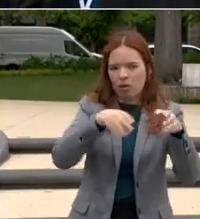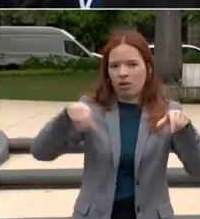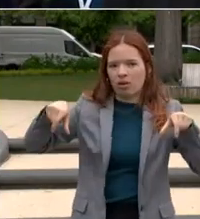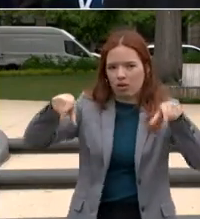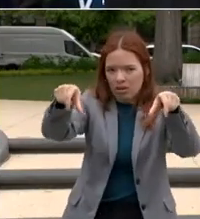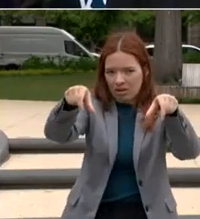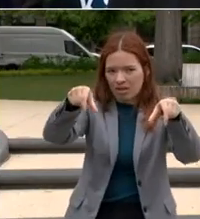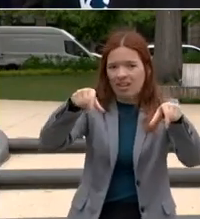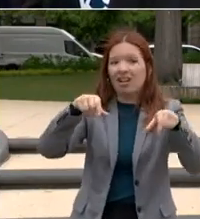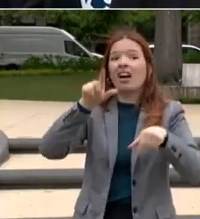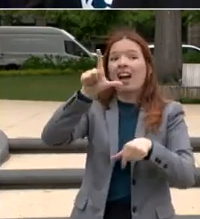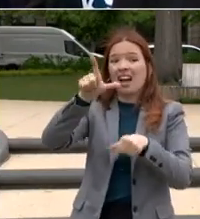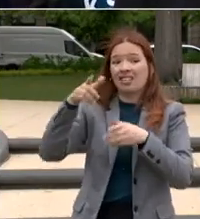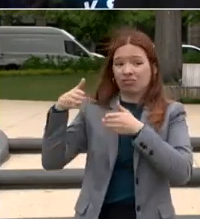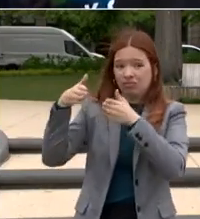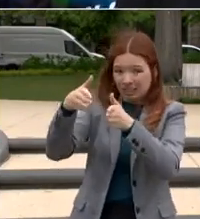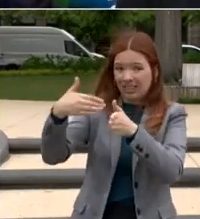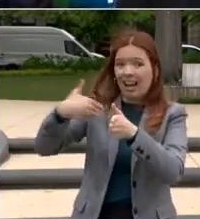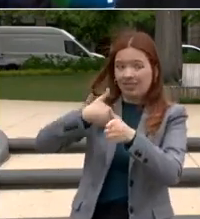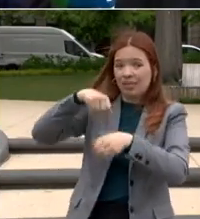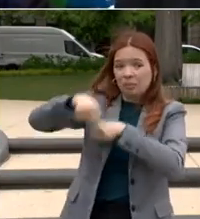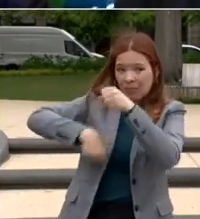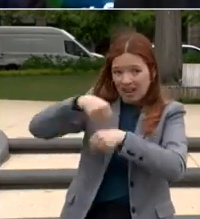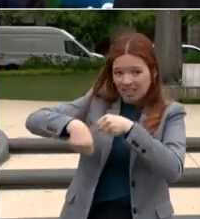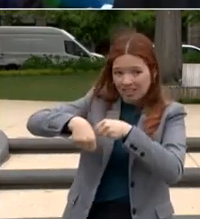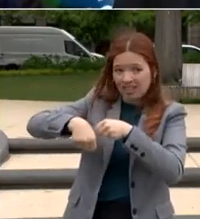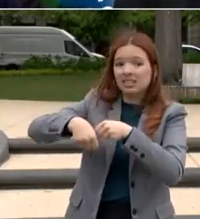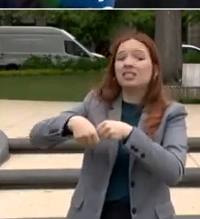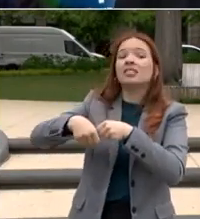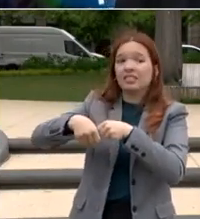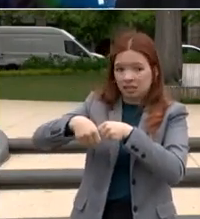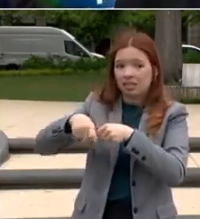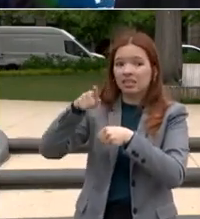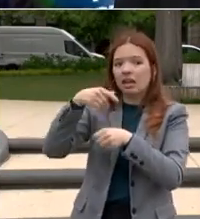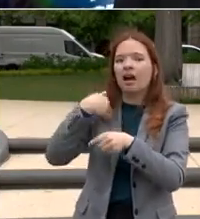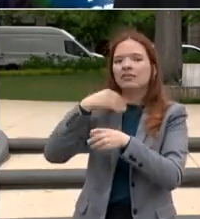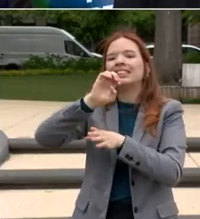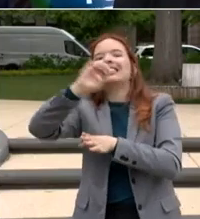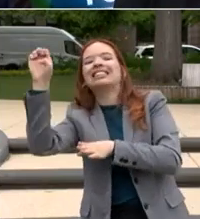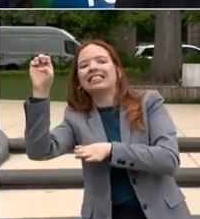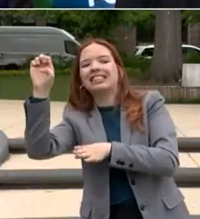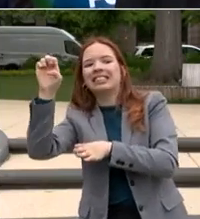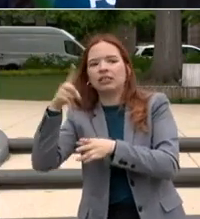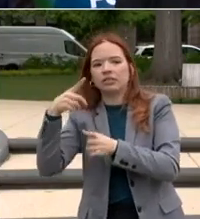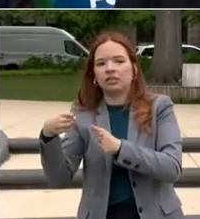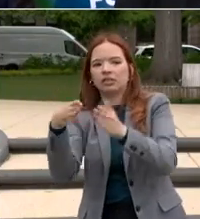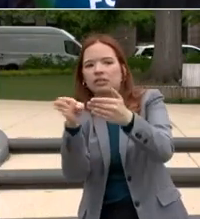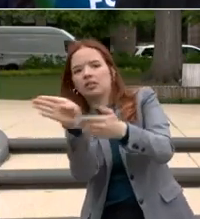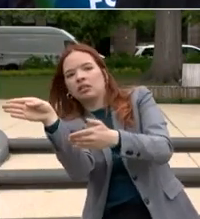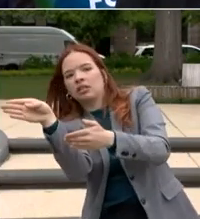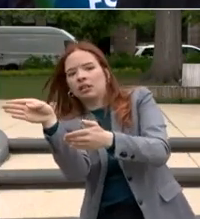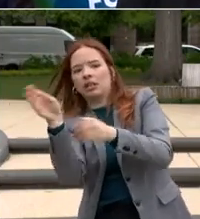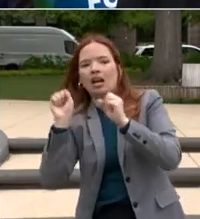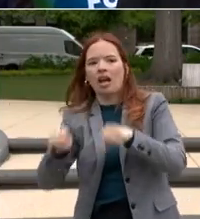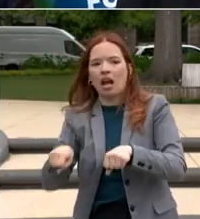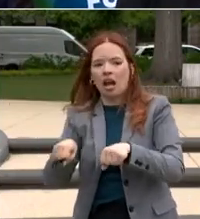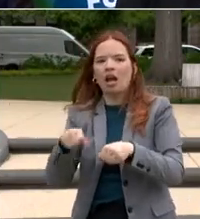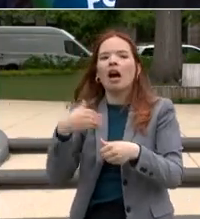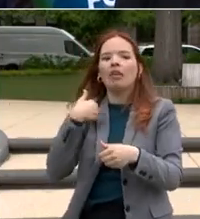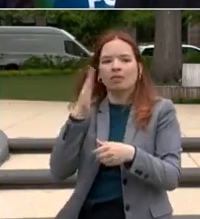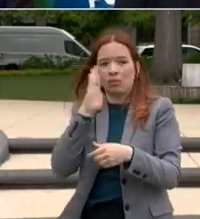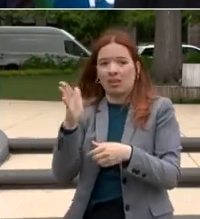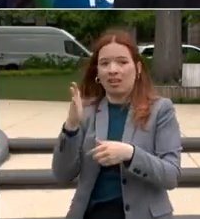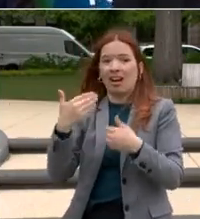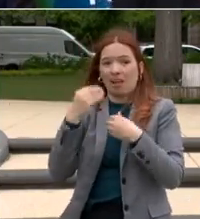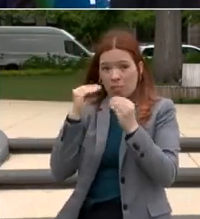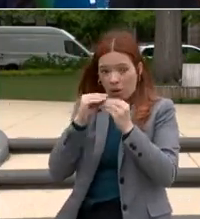existing bicycle facility that goes in one direction eastbound. So what we would do is we expand that and make it a two-way cycle